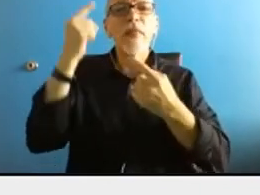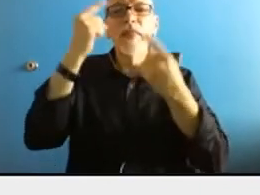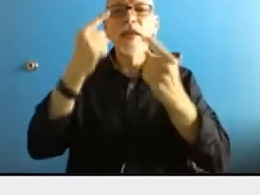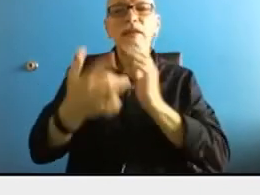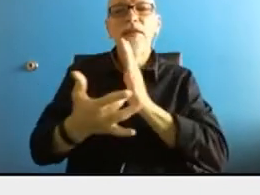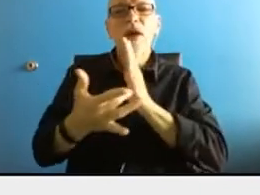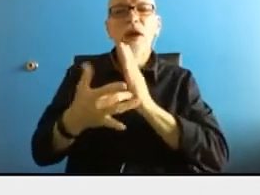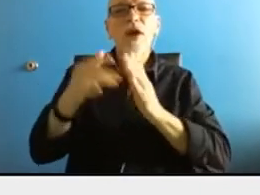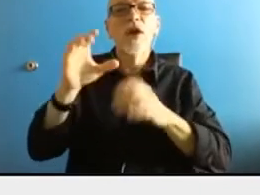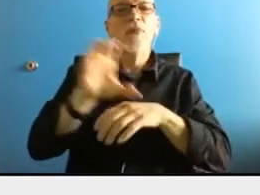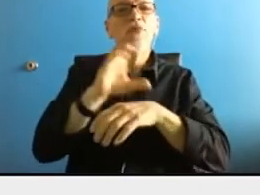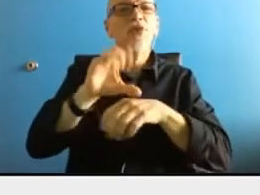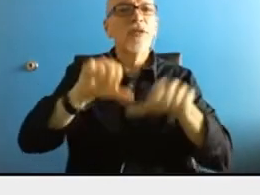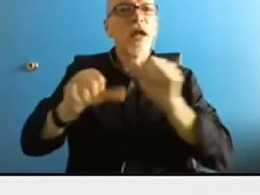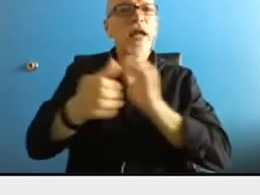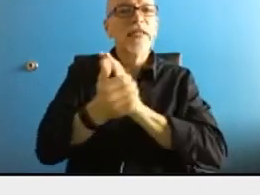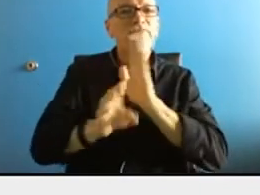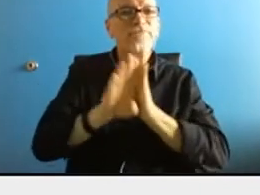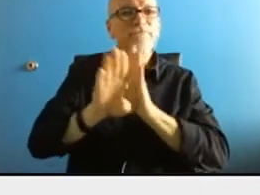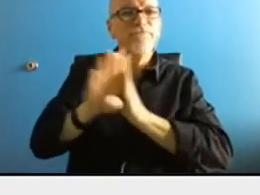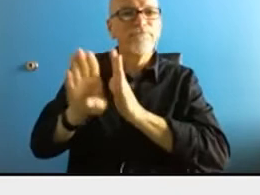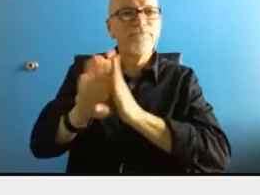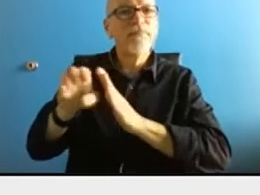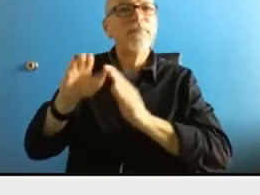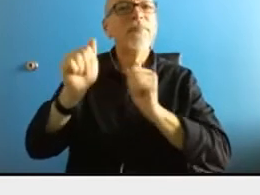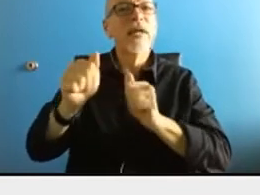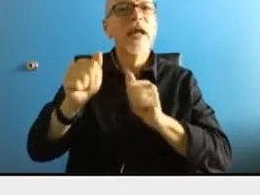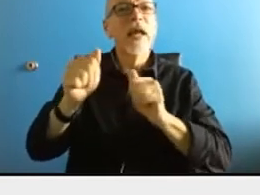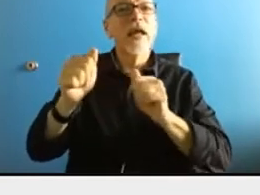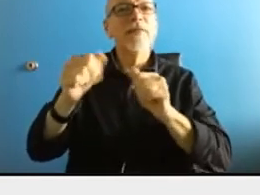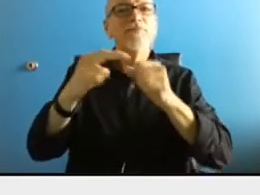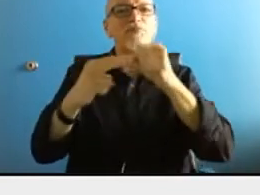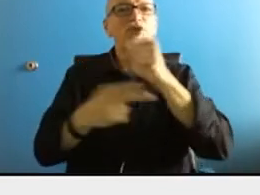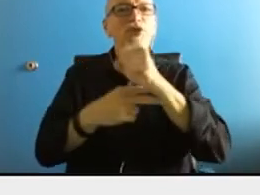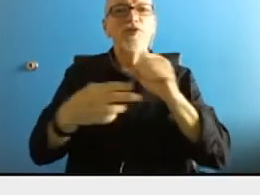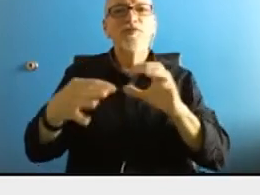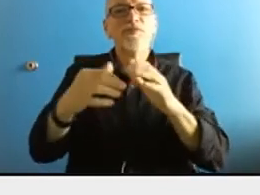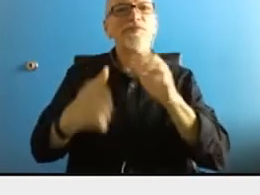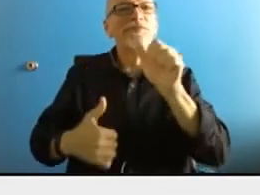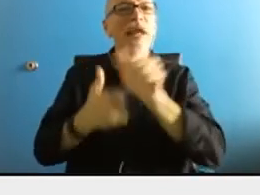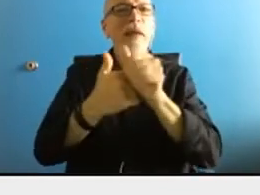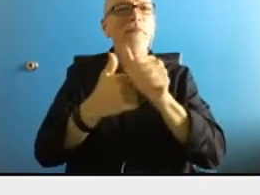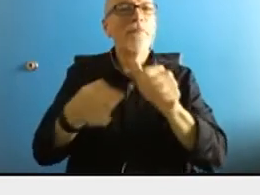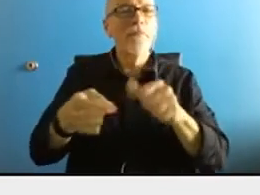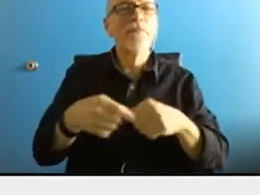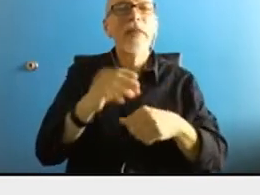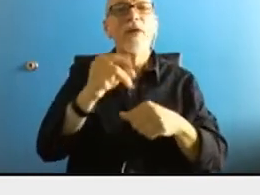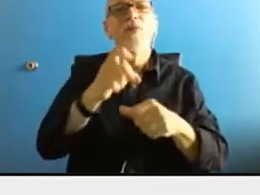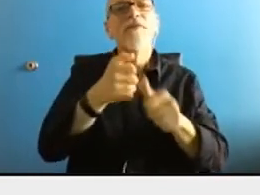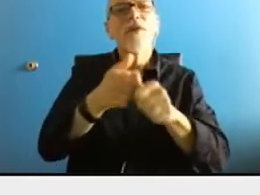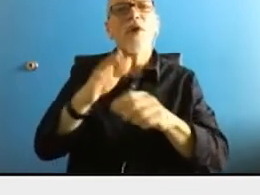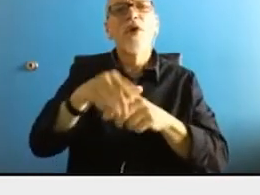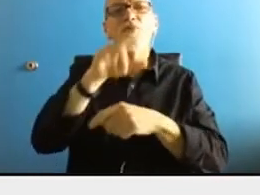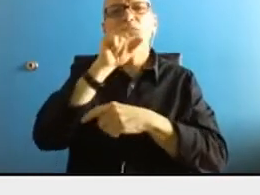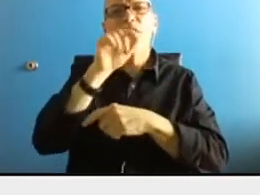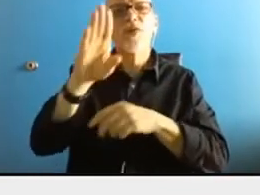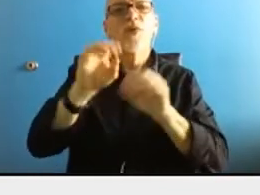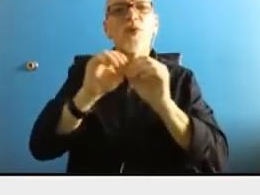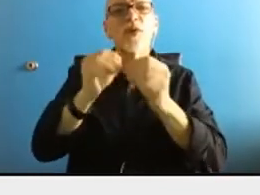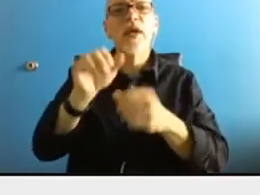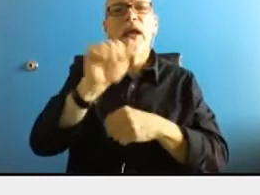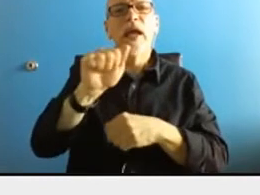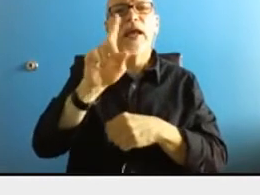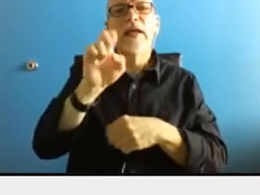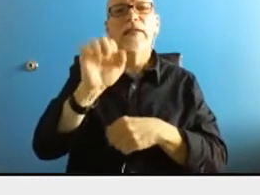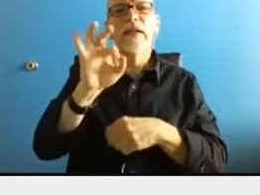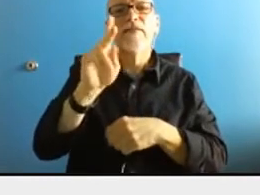science skills as a way to bridge the opportunity gap. And you want to be sure to follow her on Twitter and the organization at Deaf Kids Code.